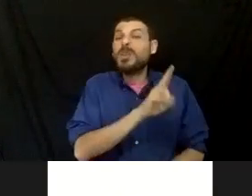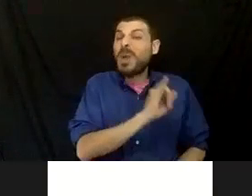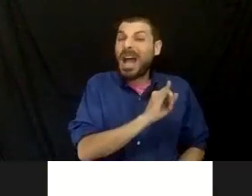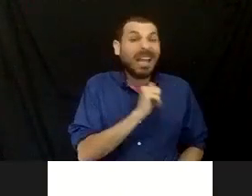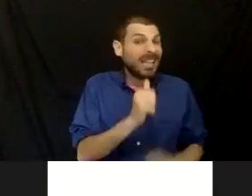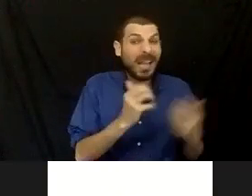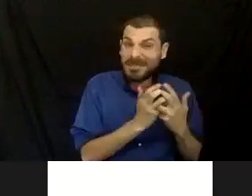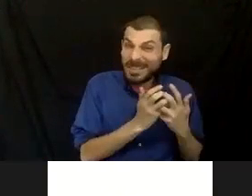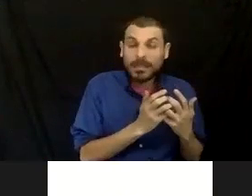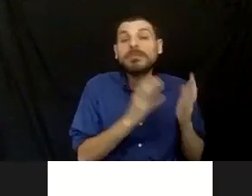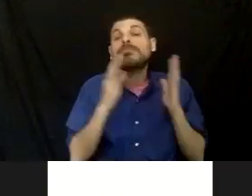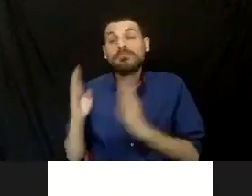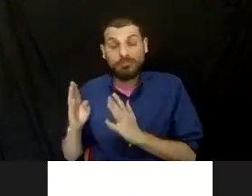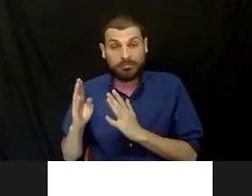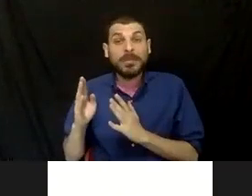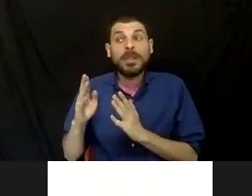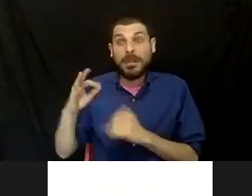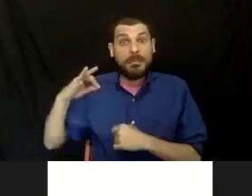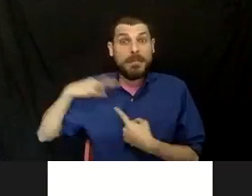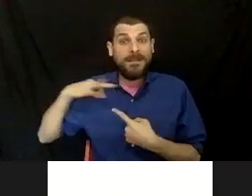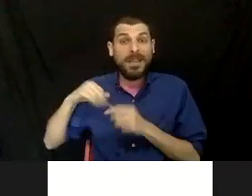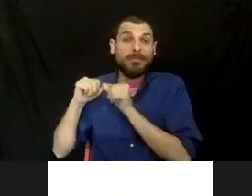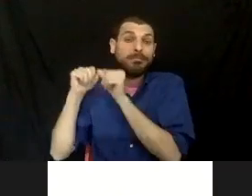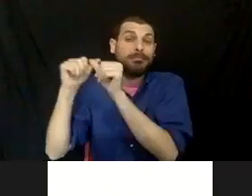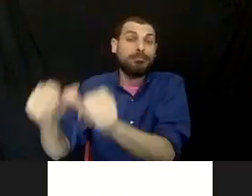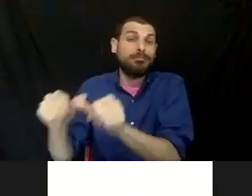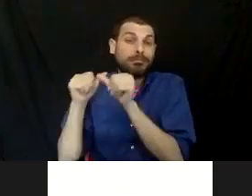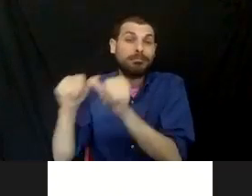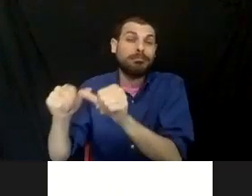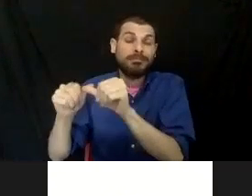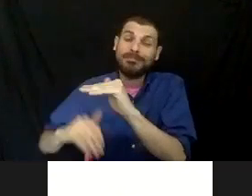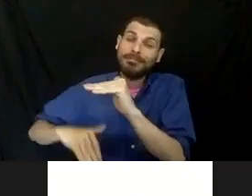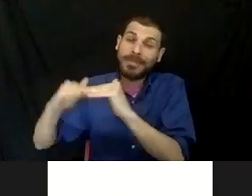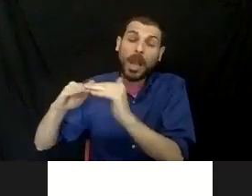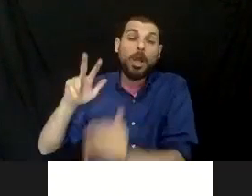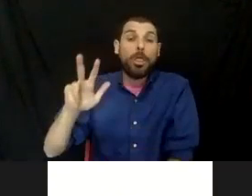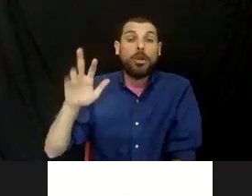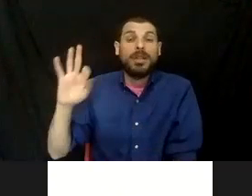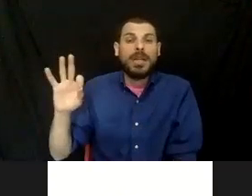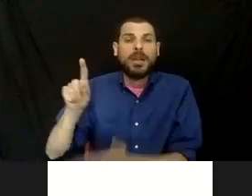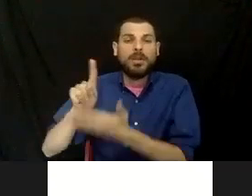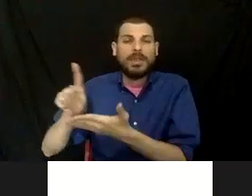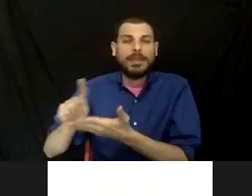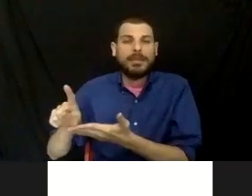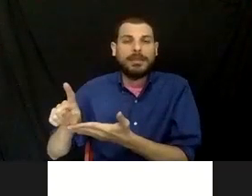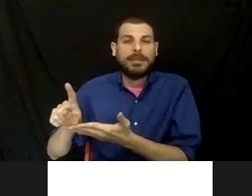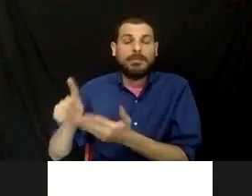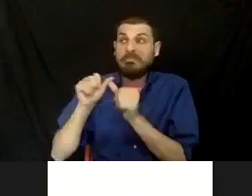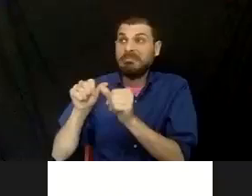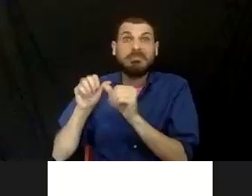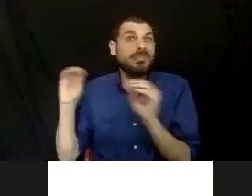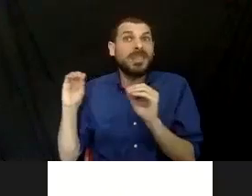can last up to 39 weeks, as long as you're eligible and out of work due to